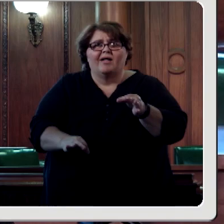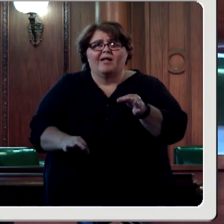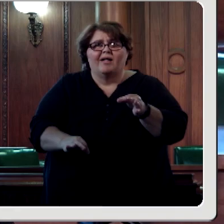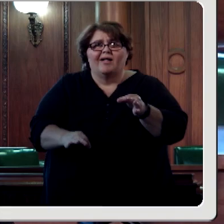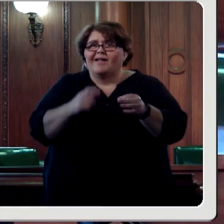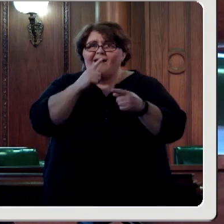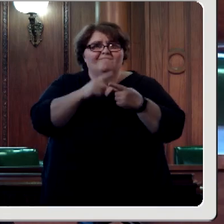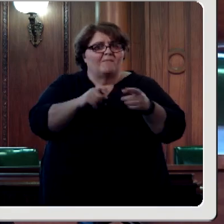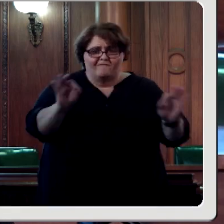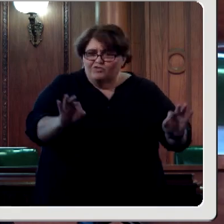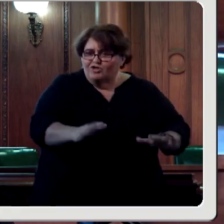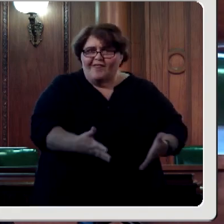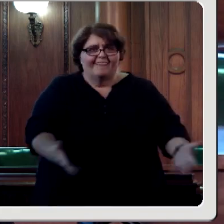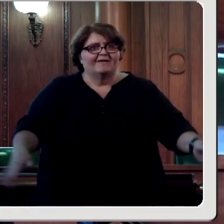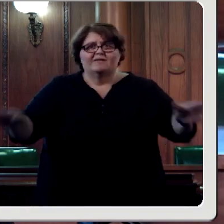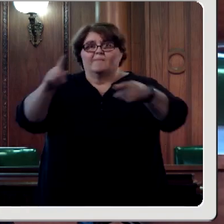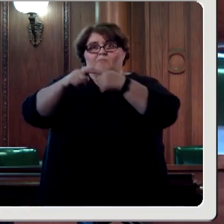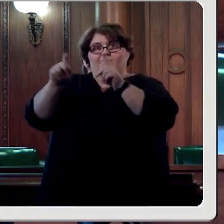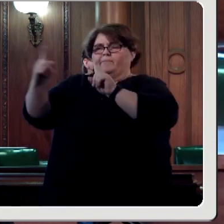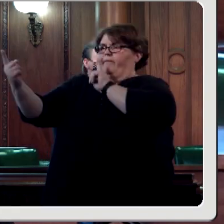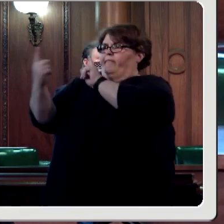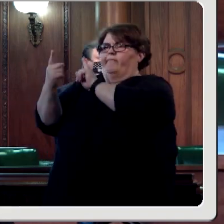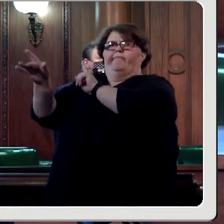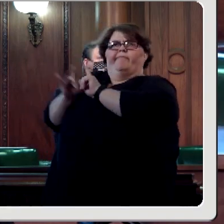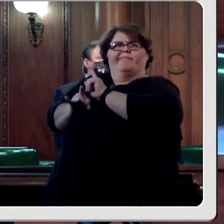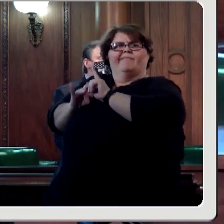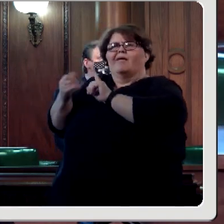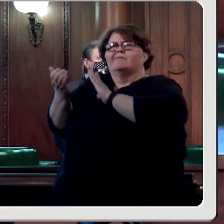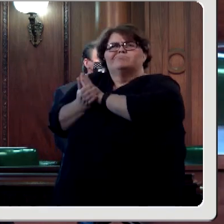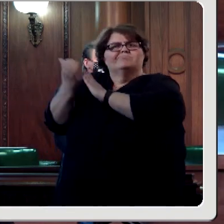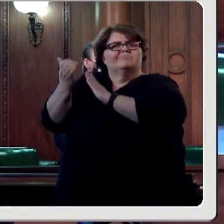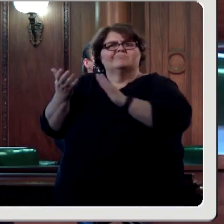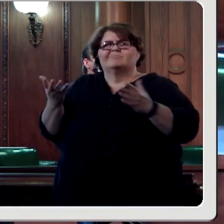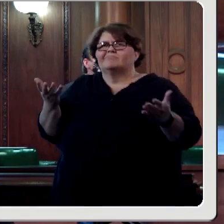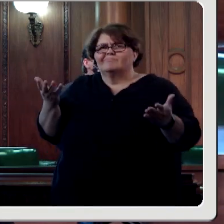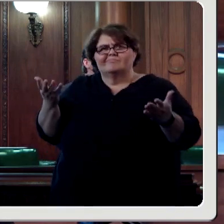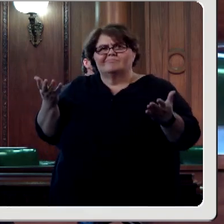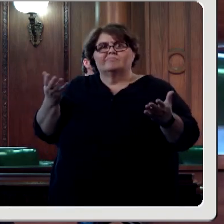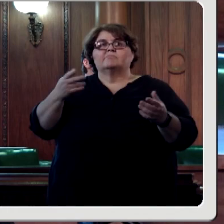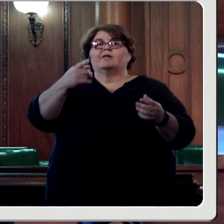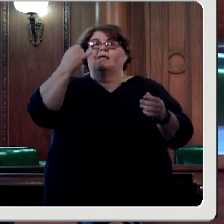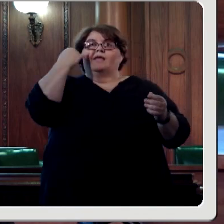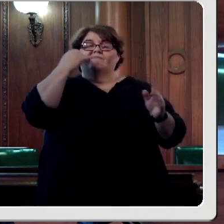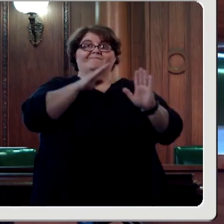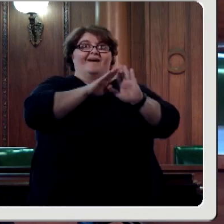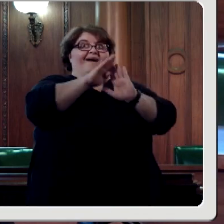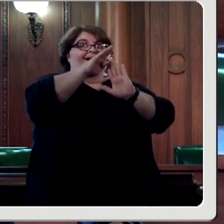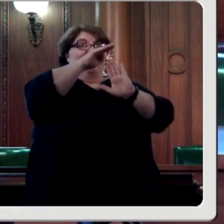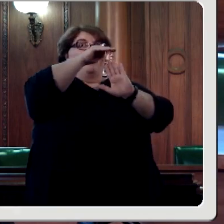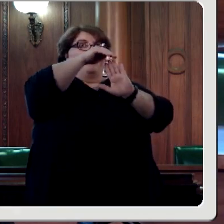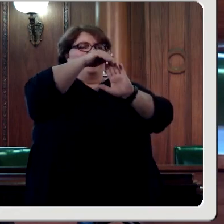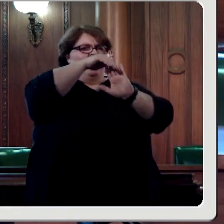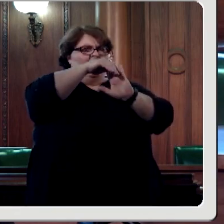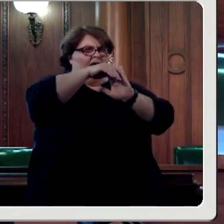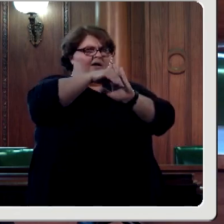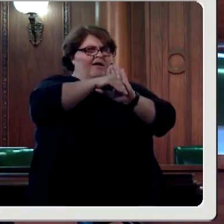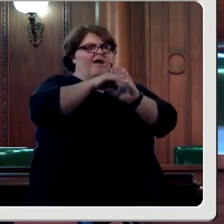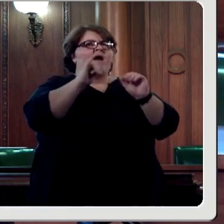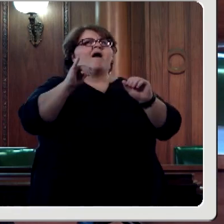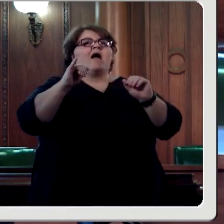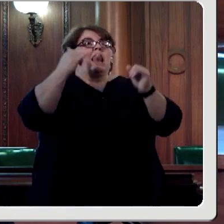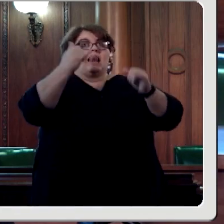infections with each successive wave, which is a significant concern. The ways in